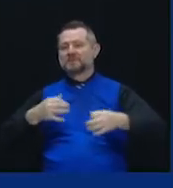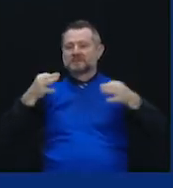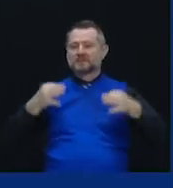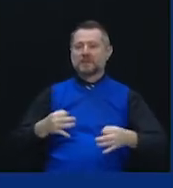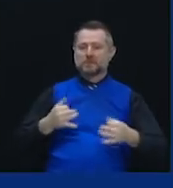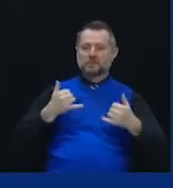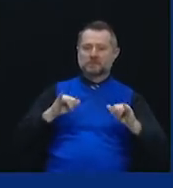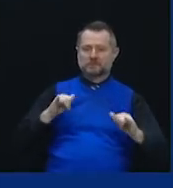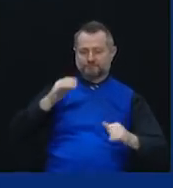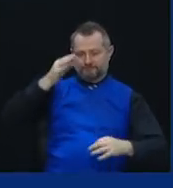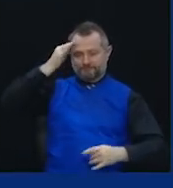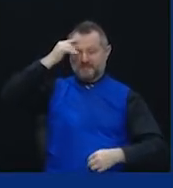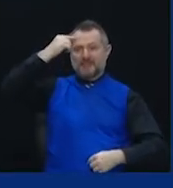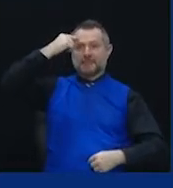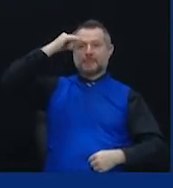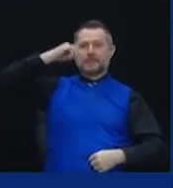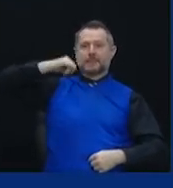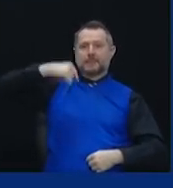most to this day,